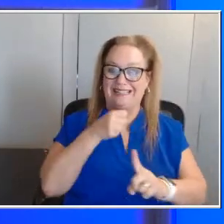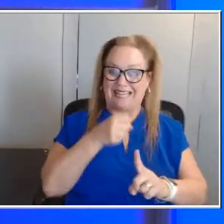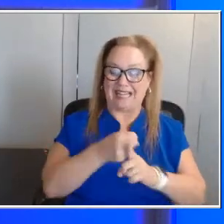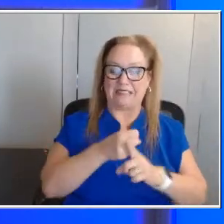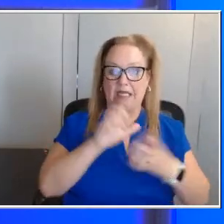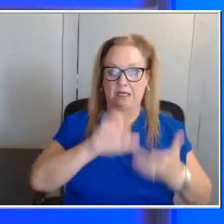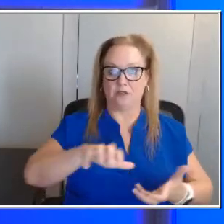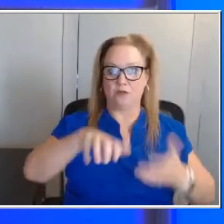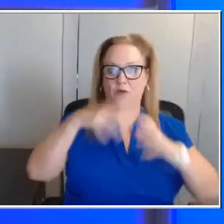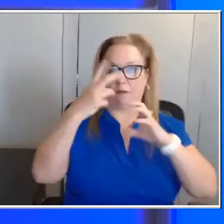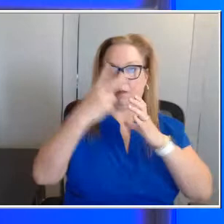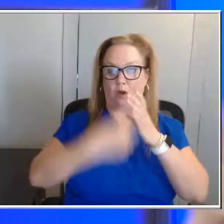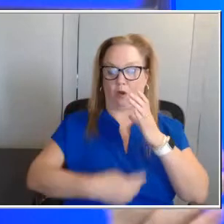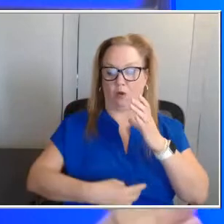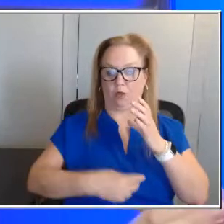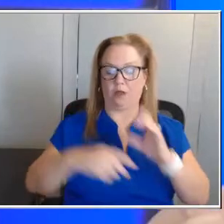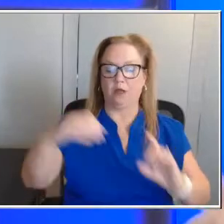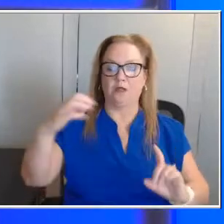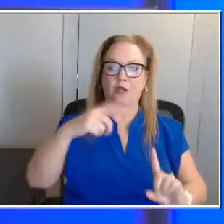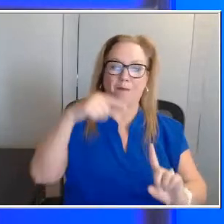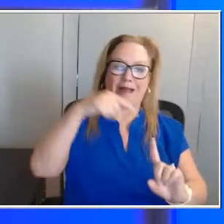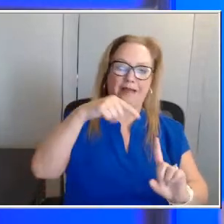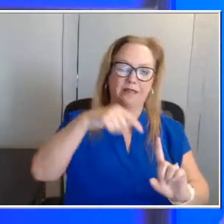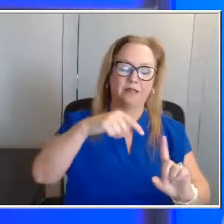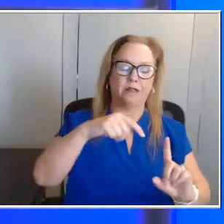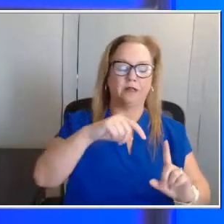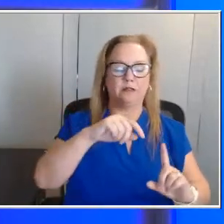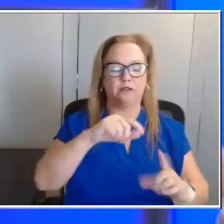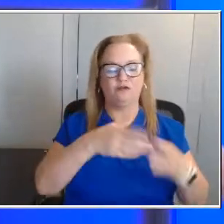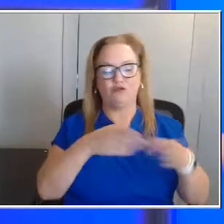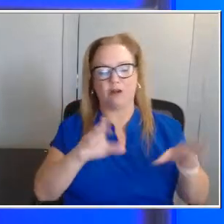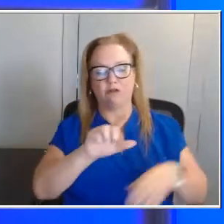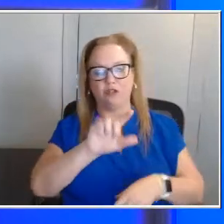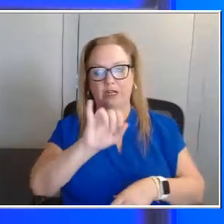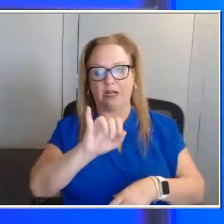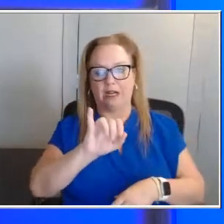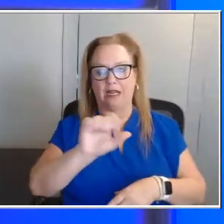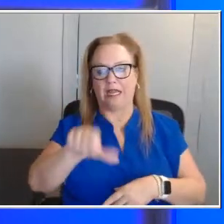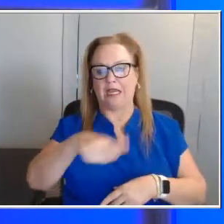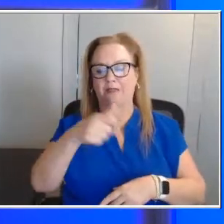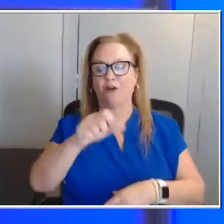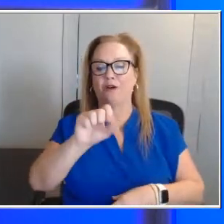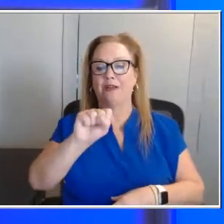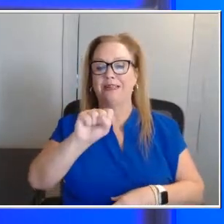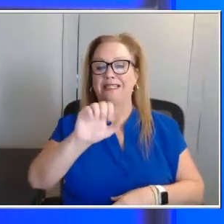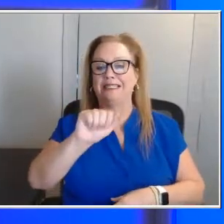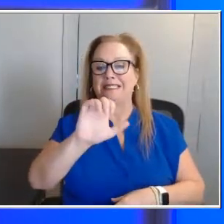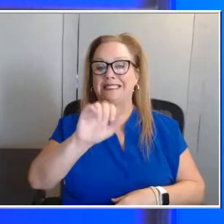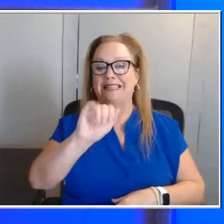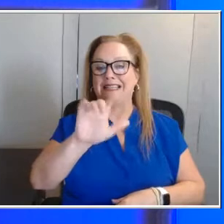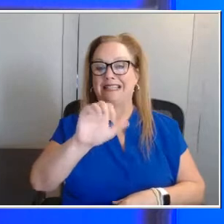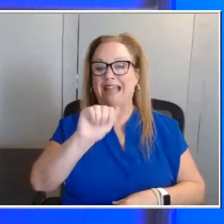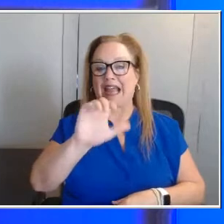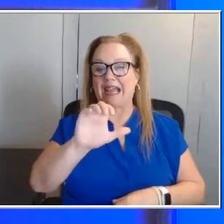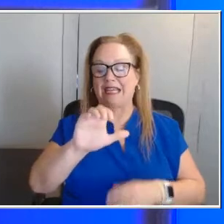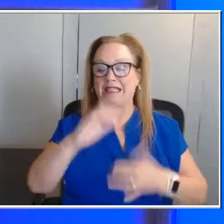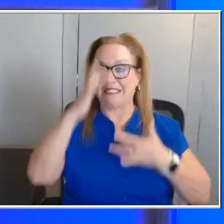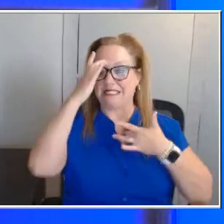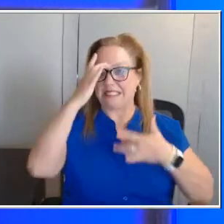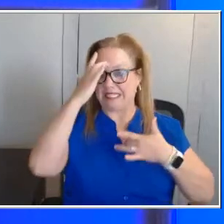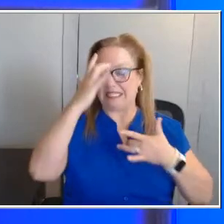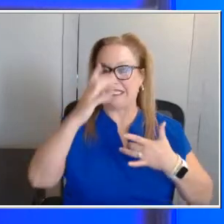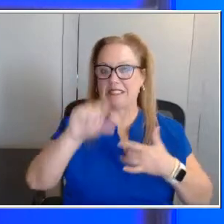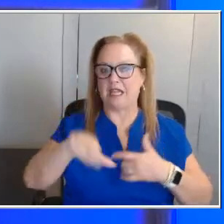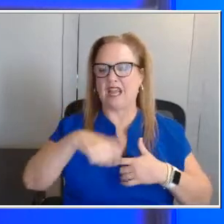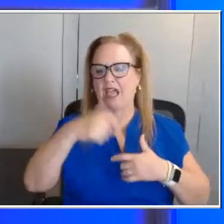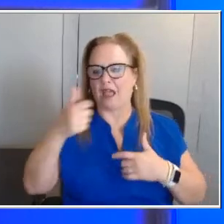Now, coming back to kind of general GI and then IBD and other entities, celiac disease, where we think that might have some other constitution